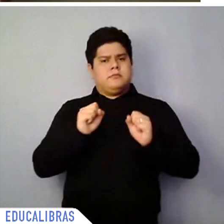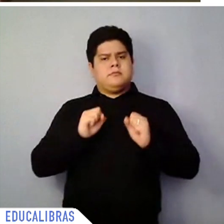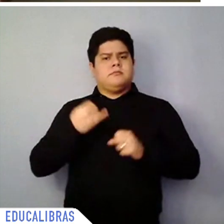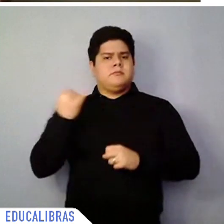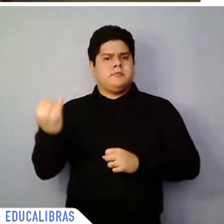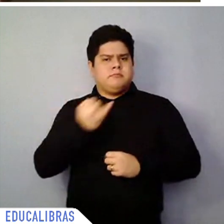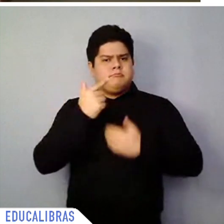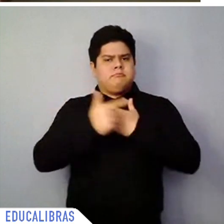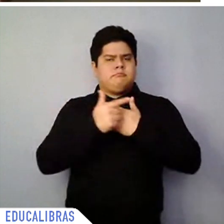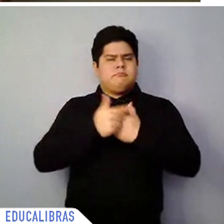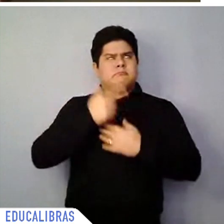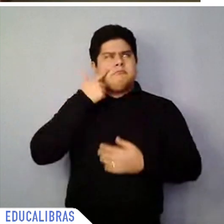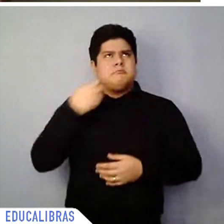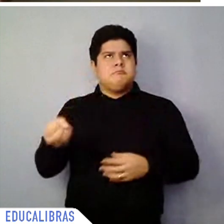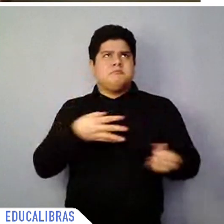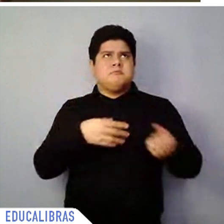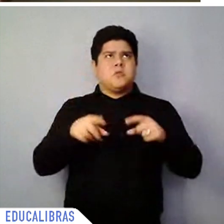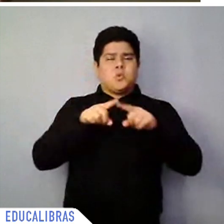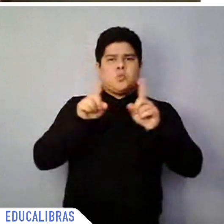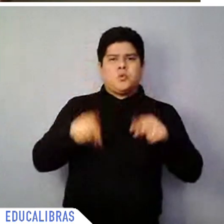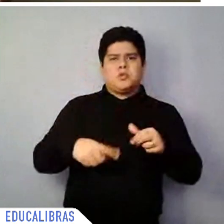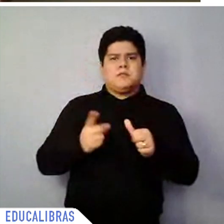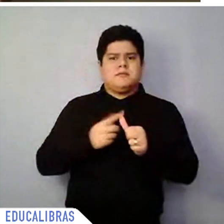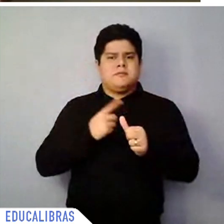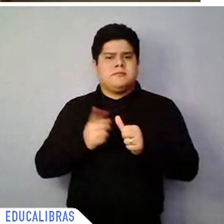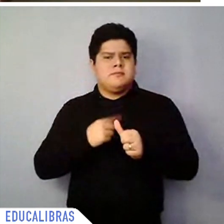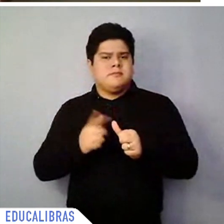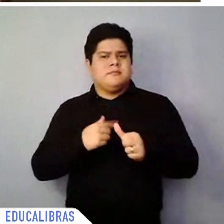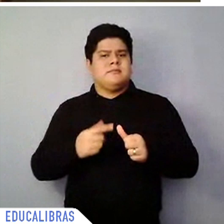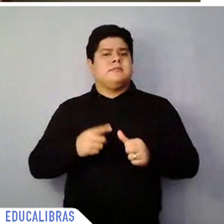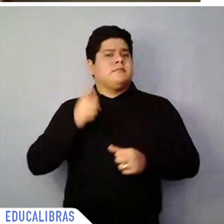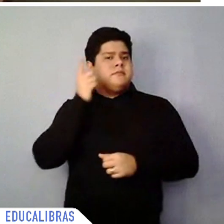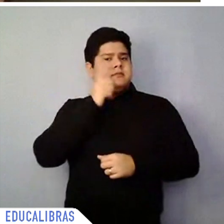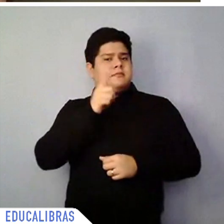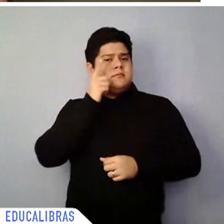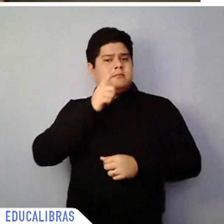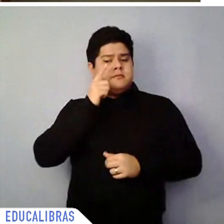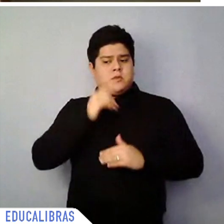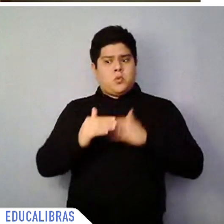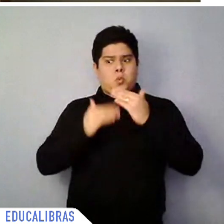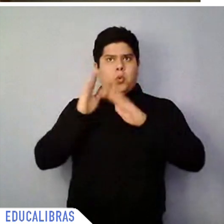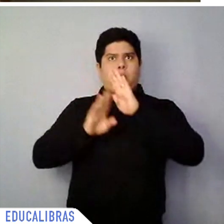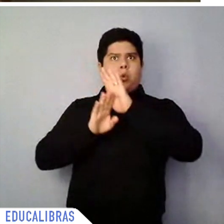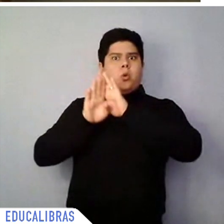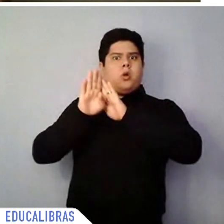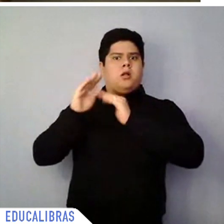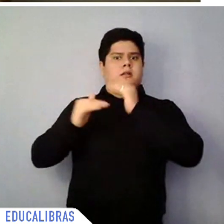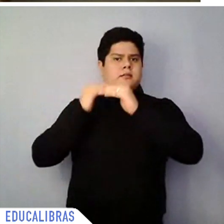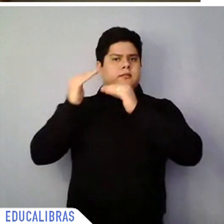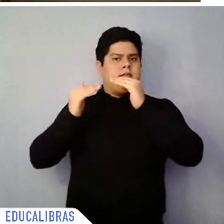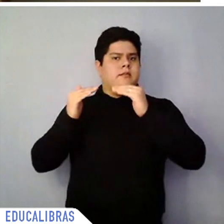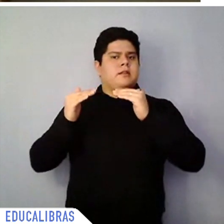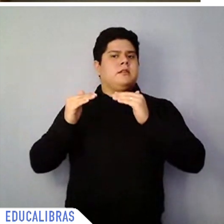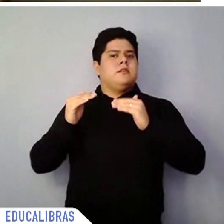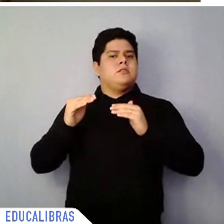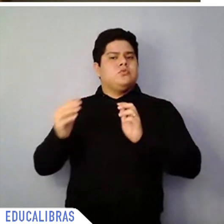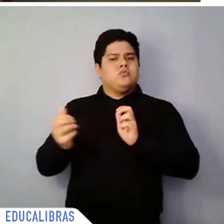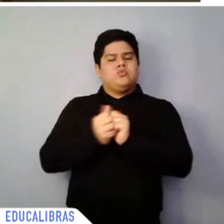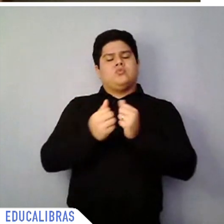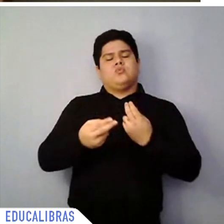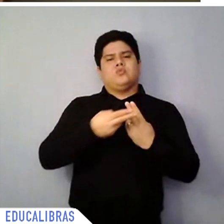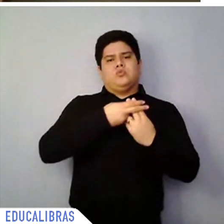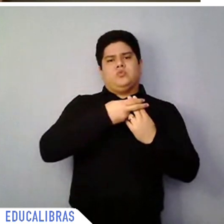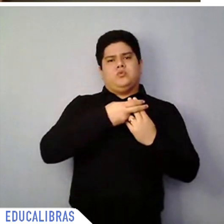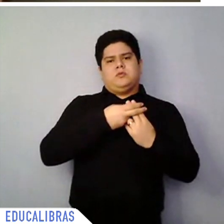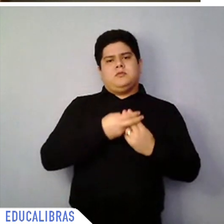private public partnership might be very important to think of organization, planning, but to